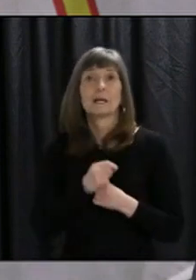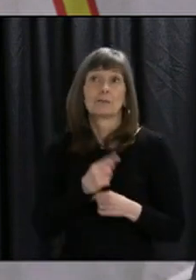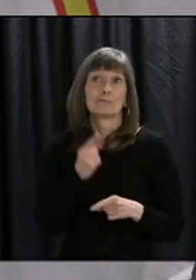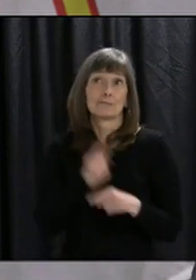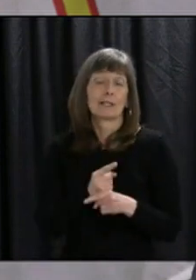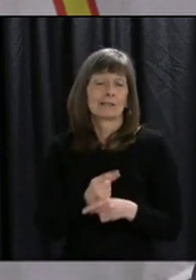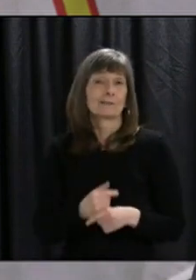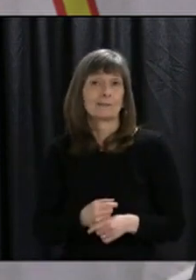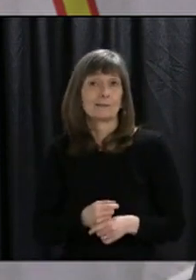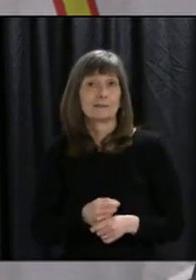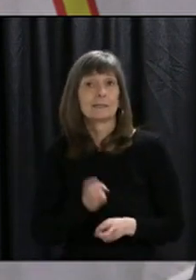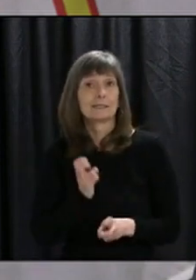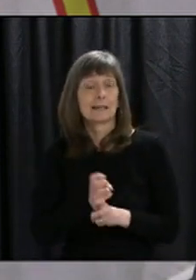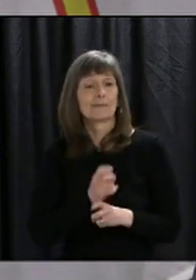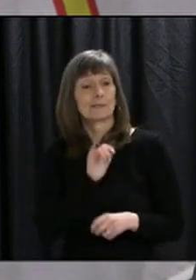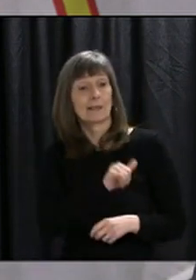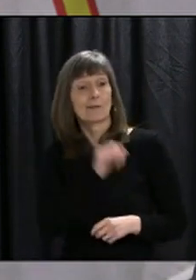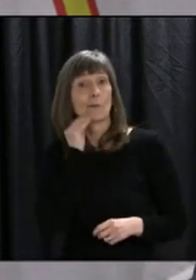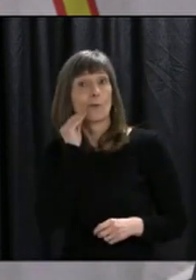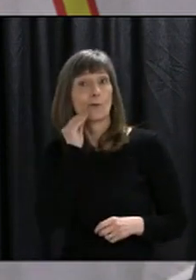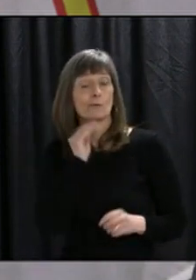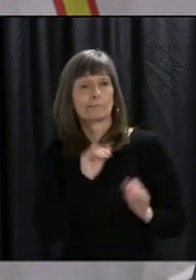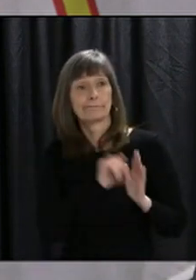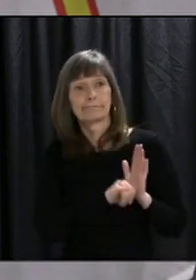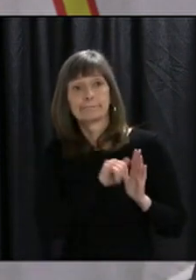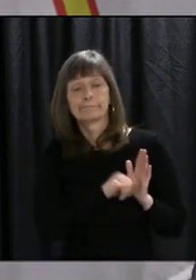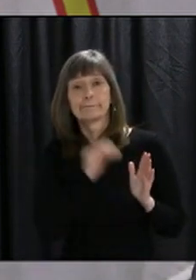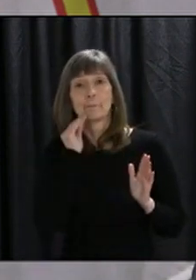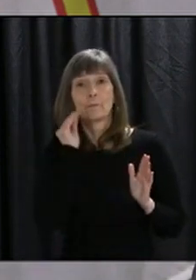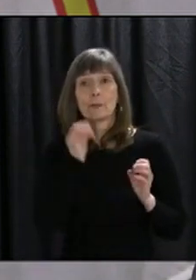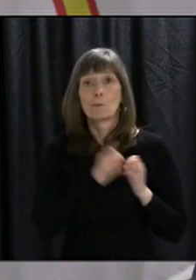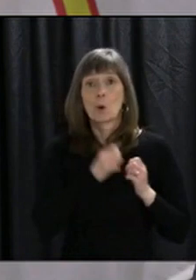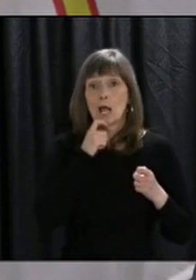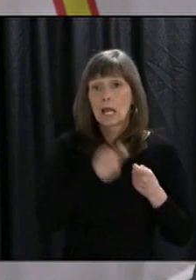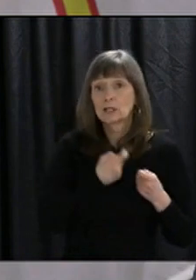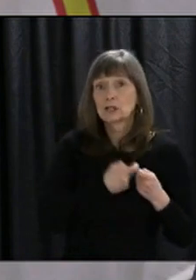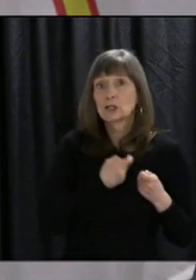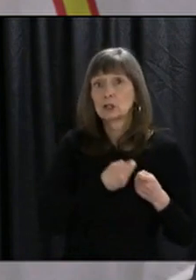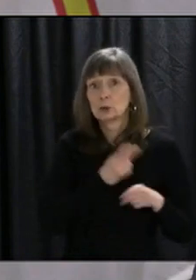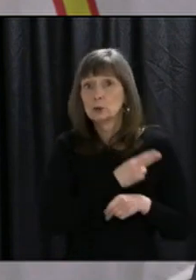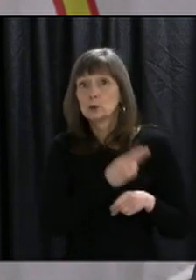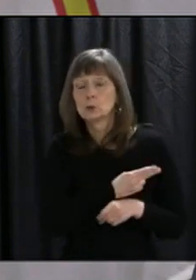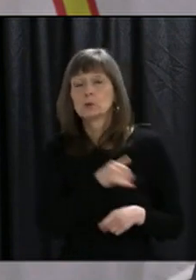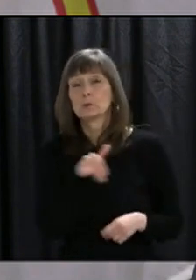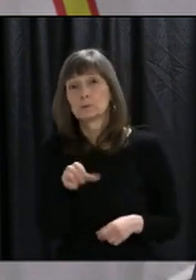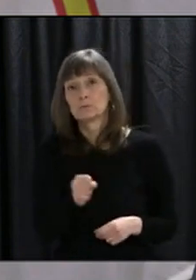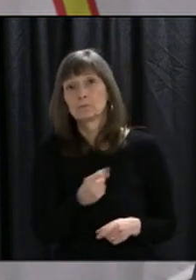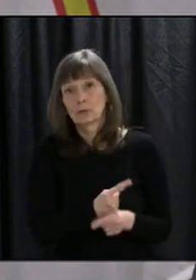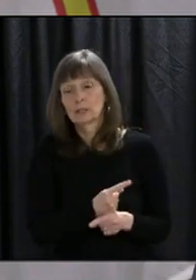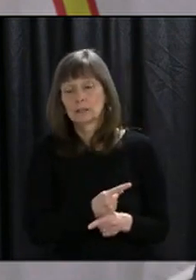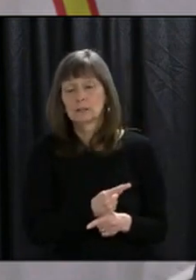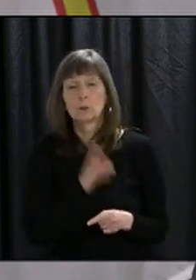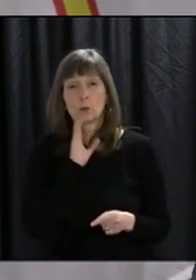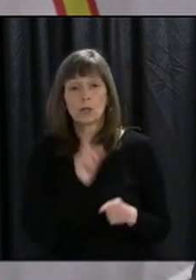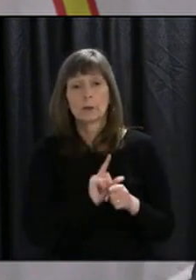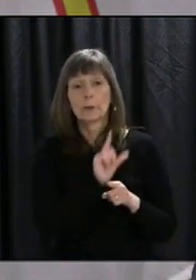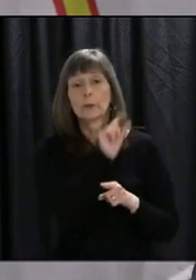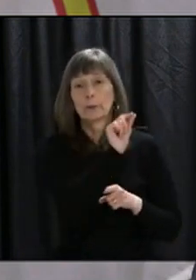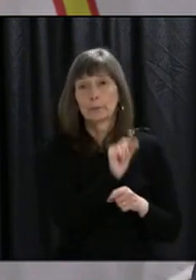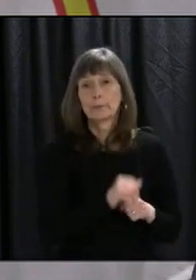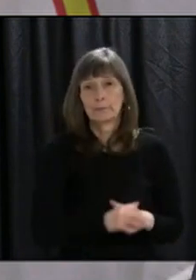you're right. I mean, as people stay home longer and spend more time inside, is that utility bills is one of the